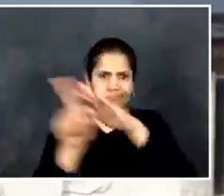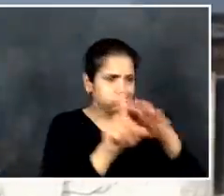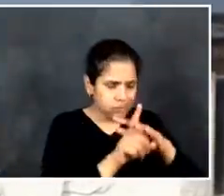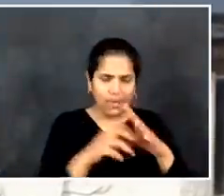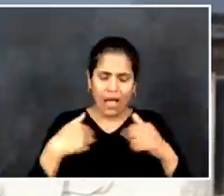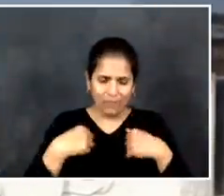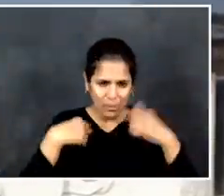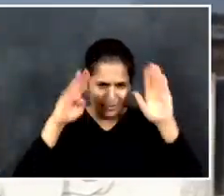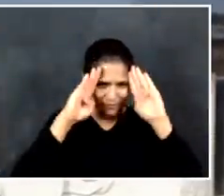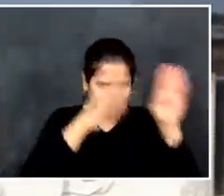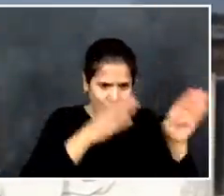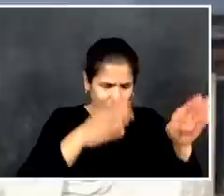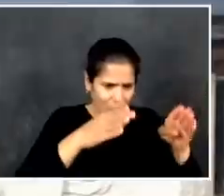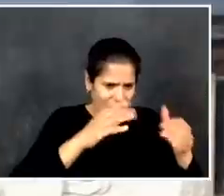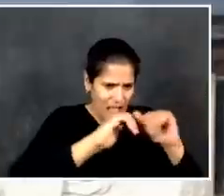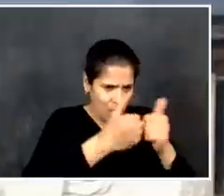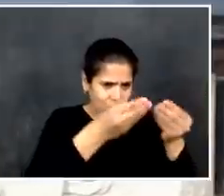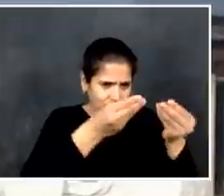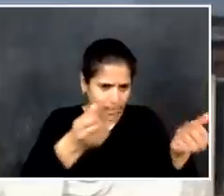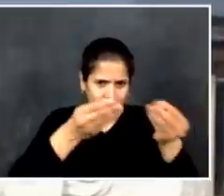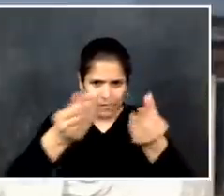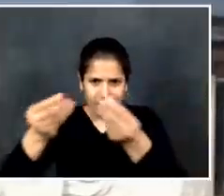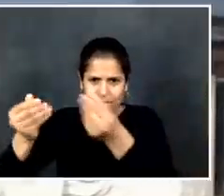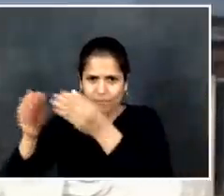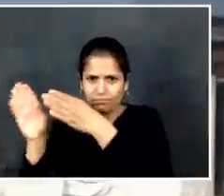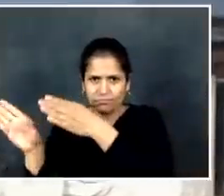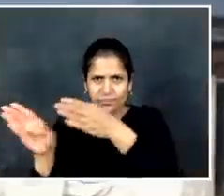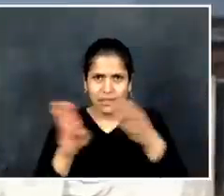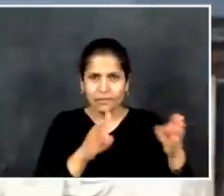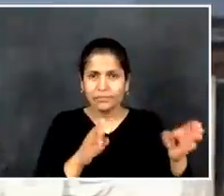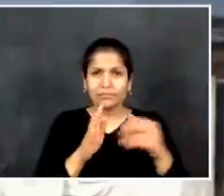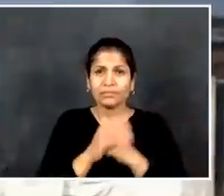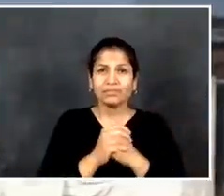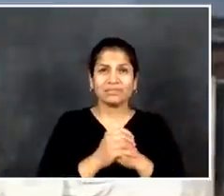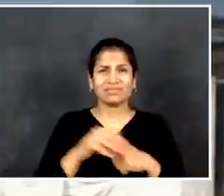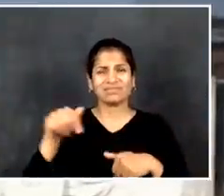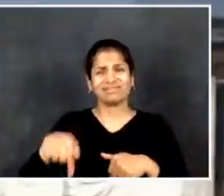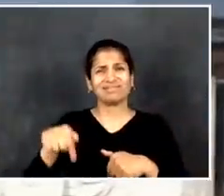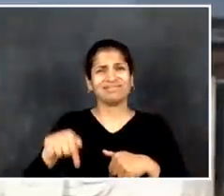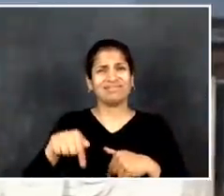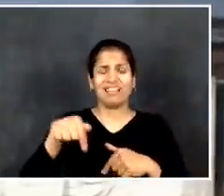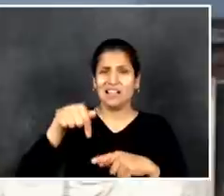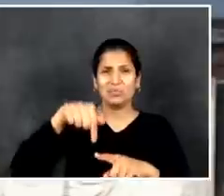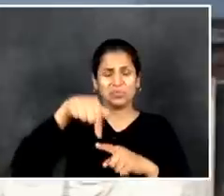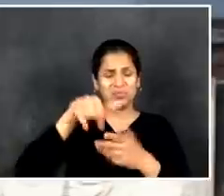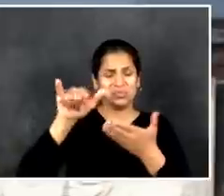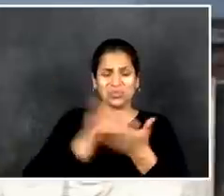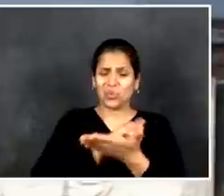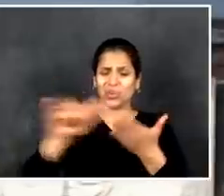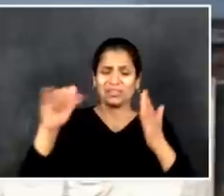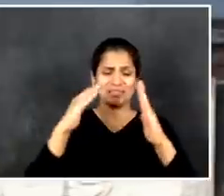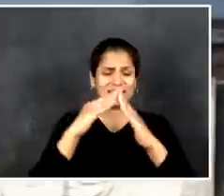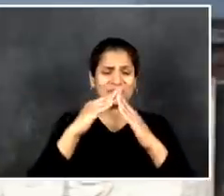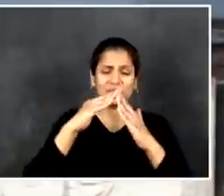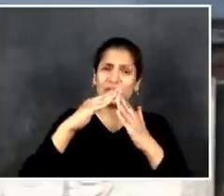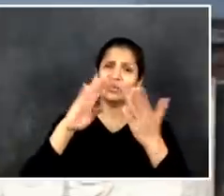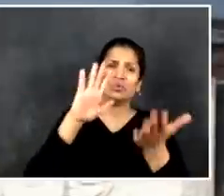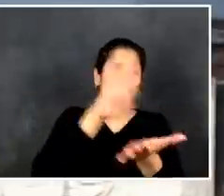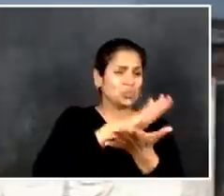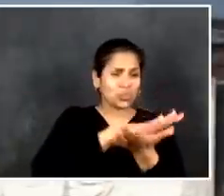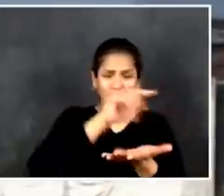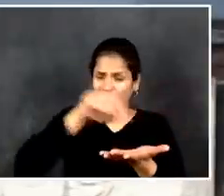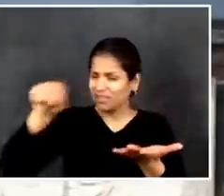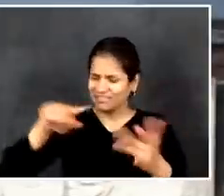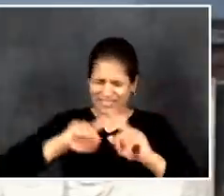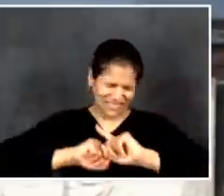school system just because of the size and the complexity, the diversity. So we've got to figure it out. The thing we're particularly focused on